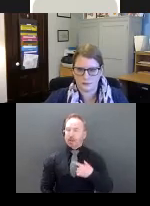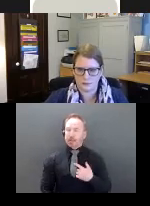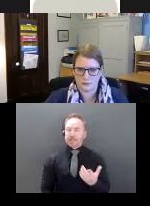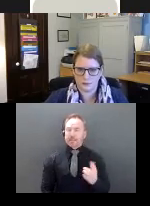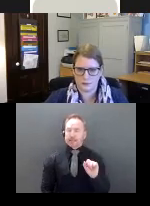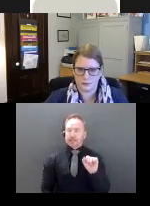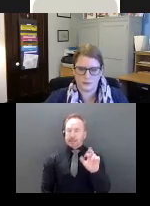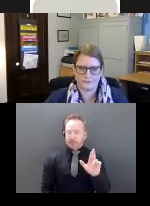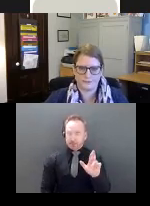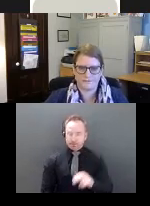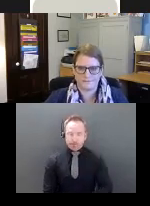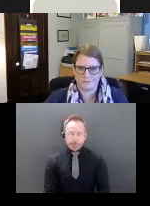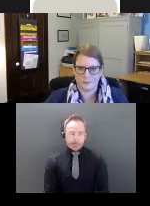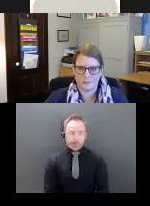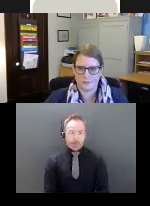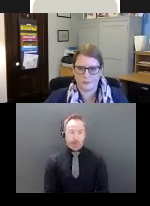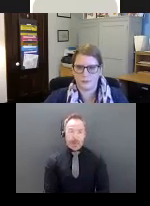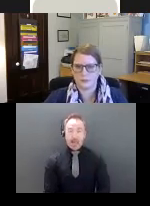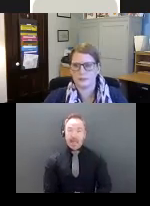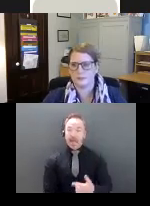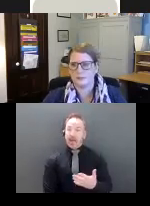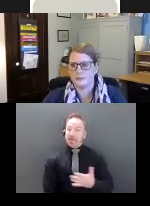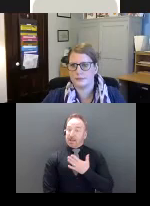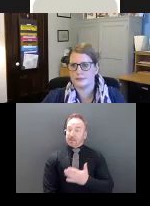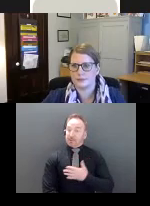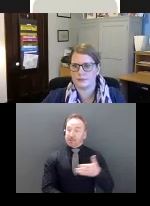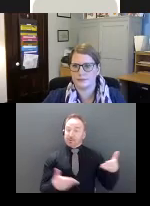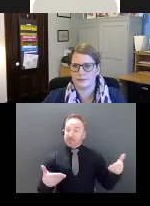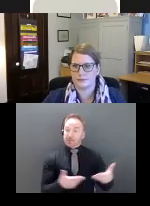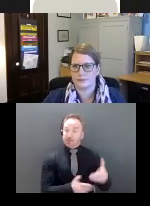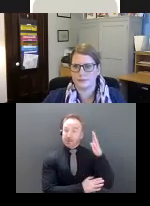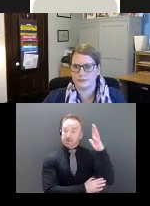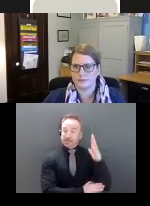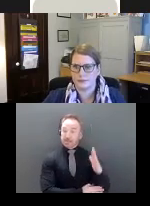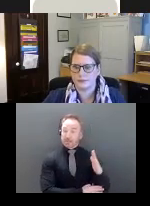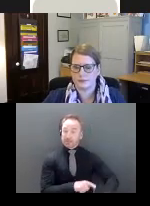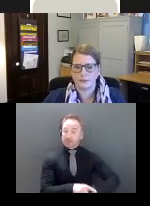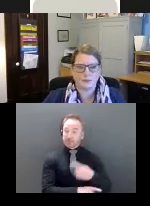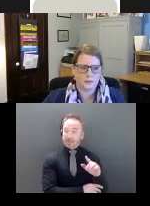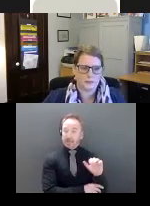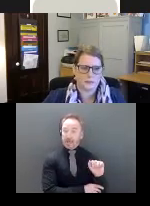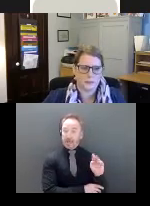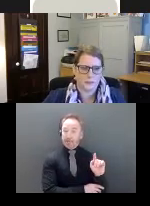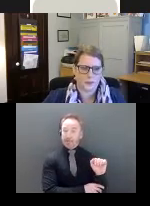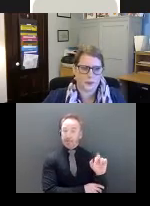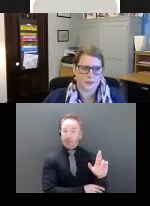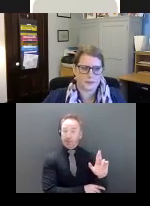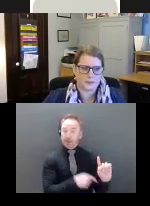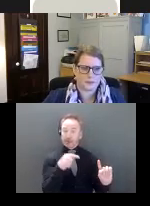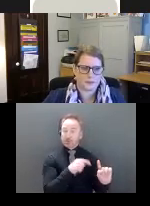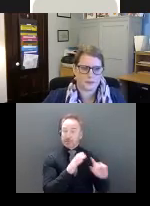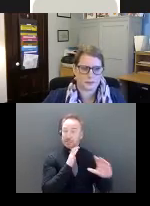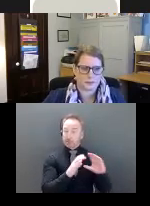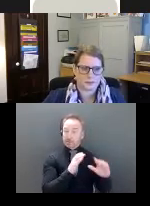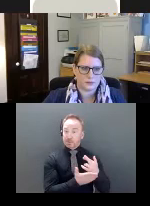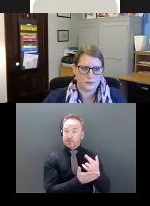So it gives me great pleasure to introduce our speaker today, Amber. As I indicated, she is the Communications and Resource Coordinator